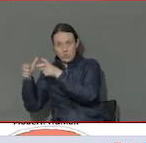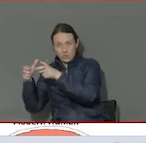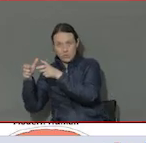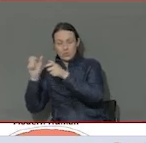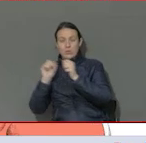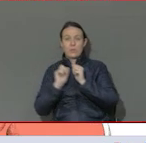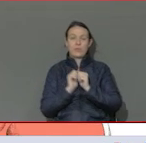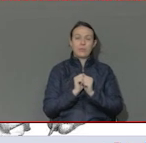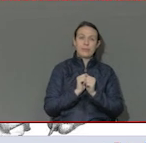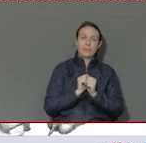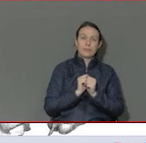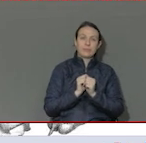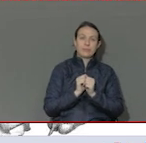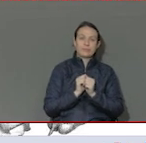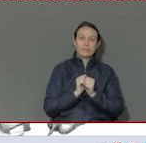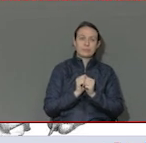Now,